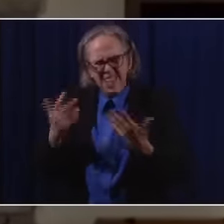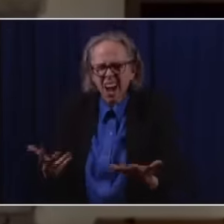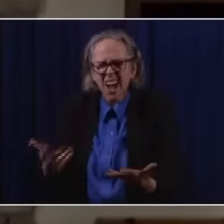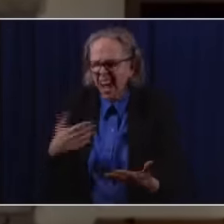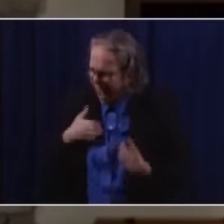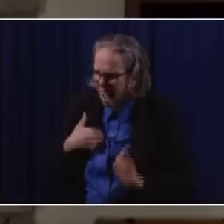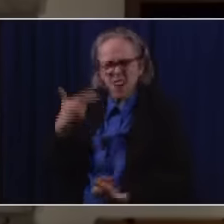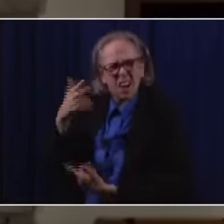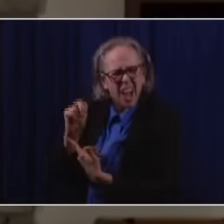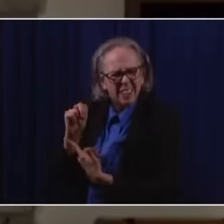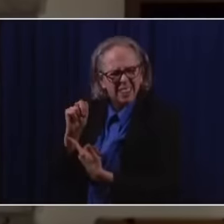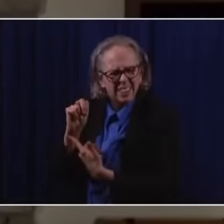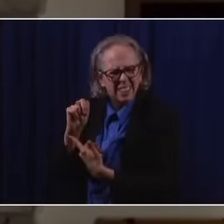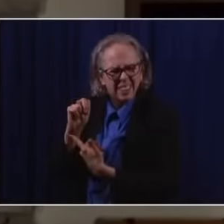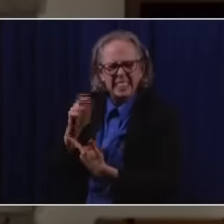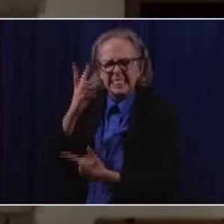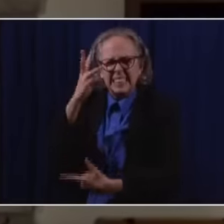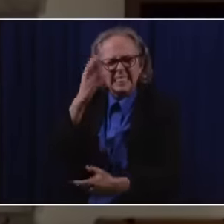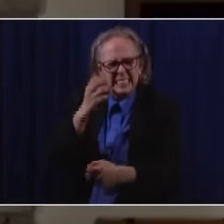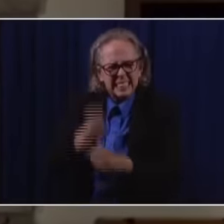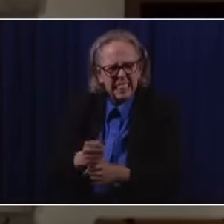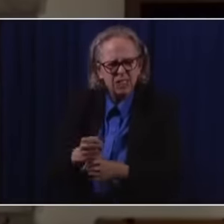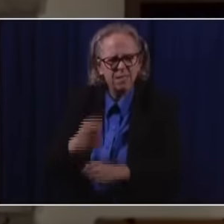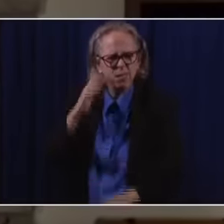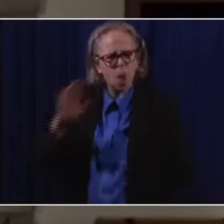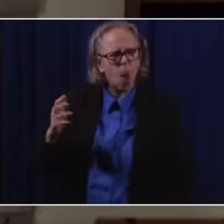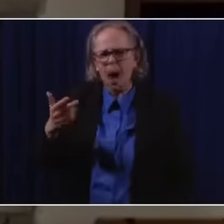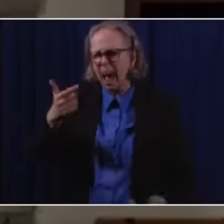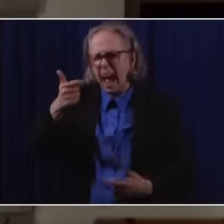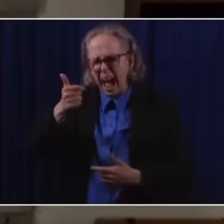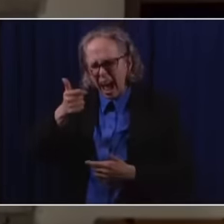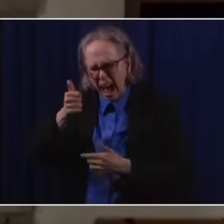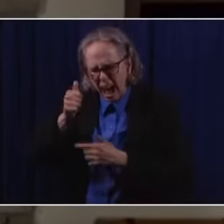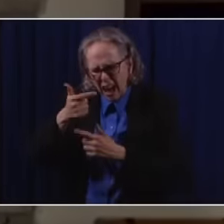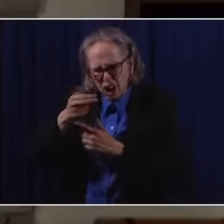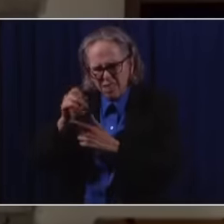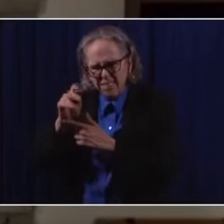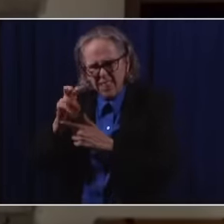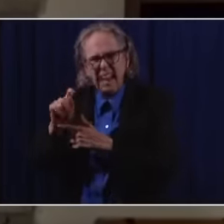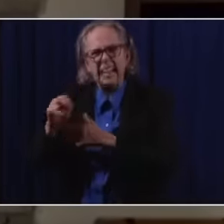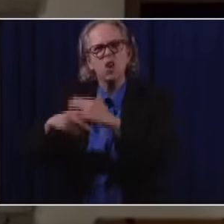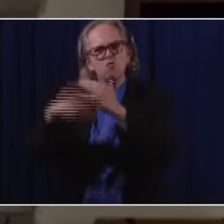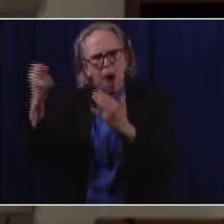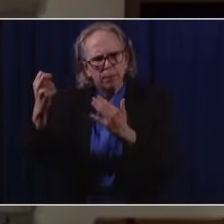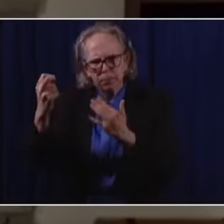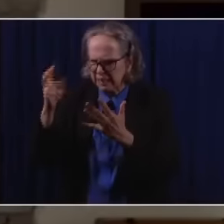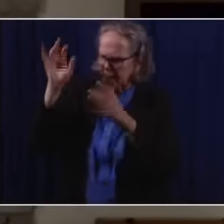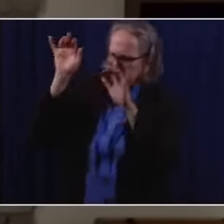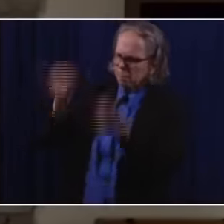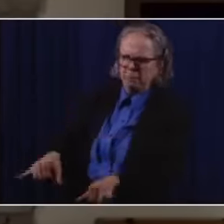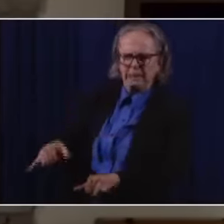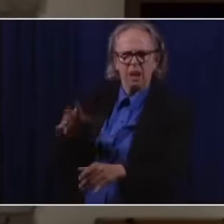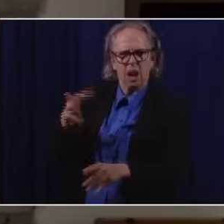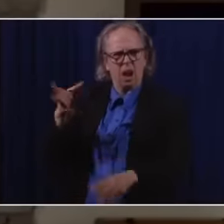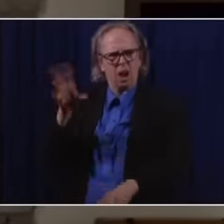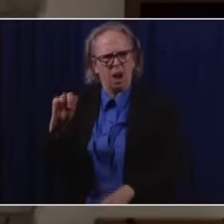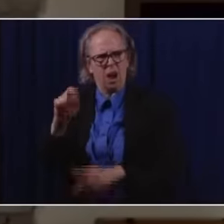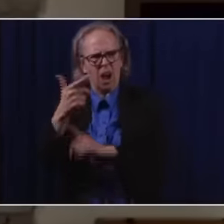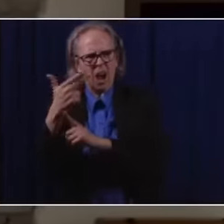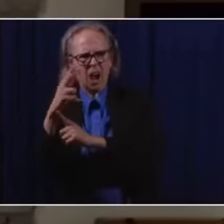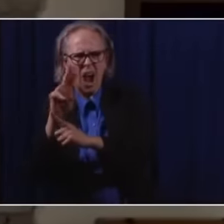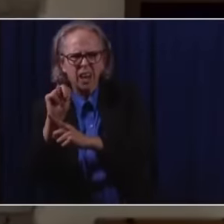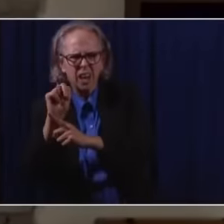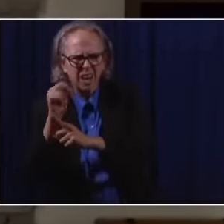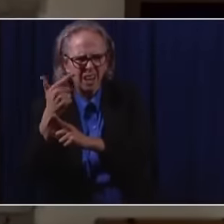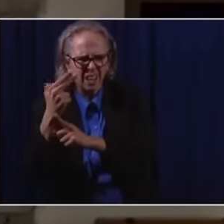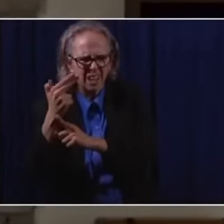years for aggravated robbery and firearm charges before his sentence expired in May. A warrant for his arrest was also filed last week in conjunction with